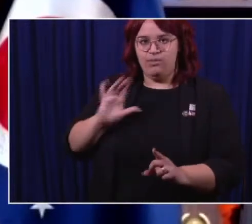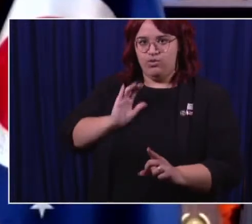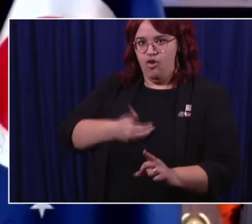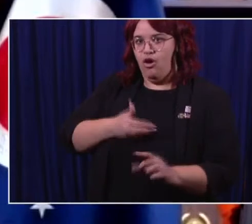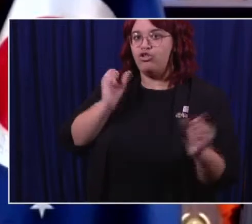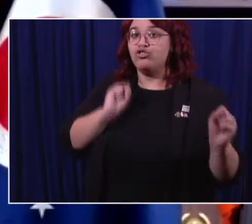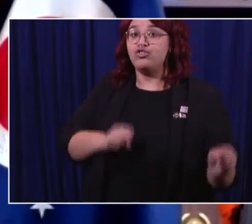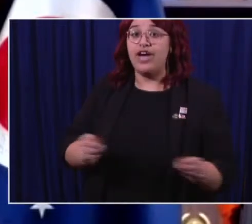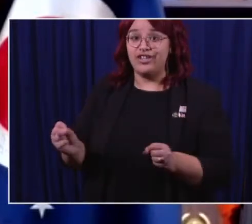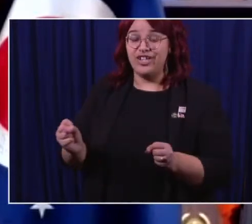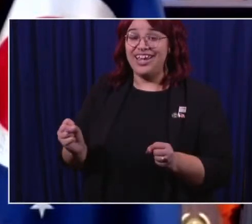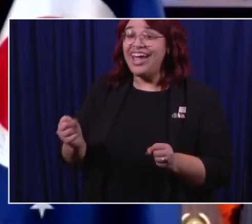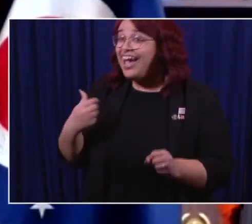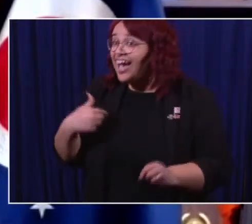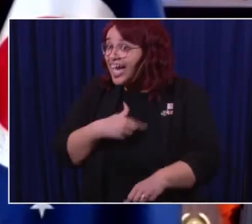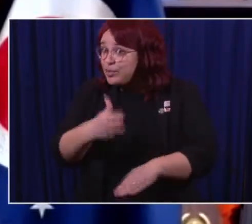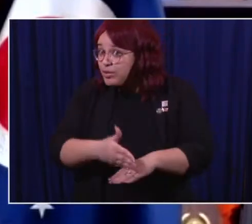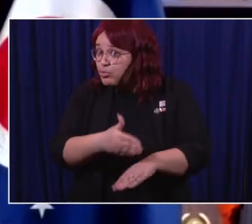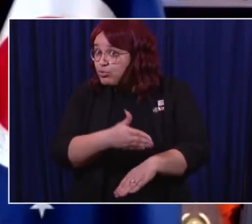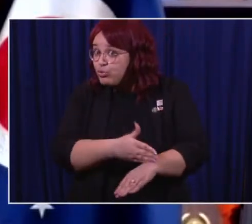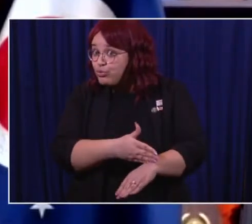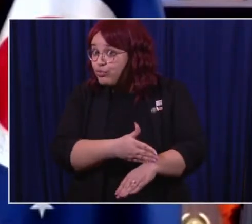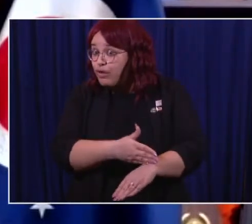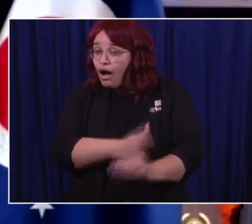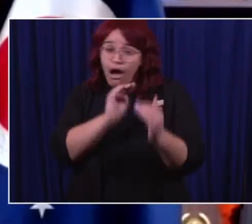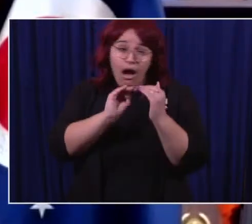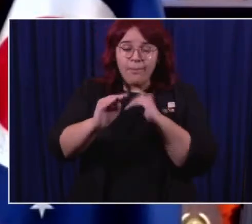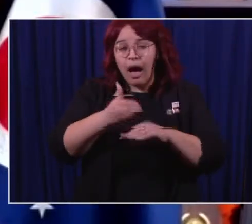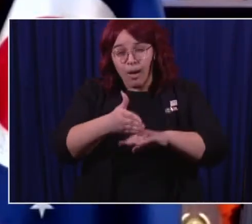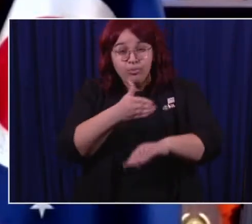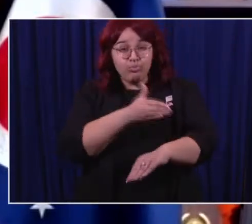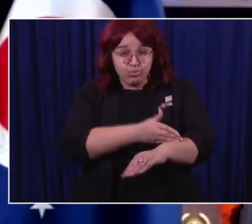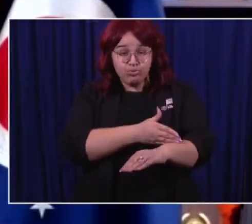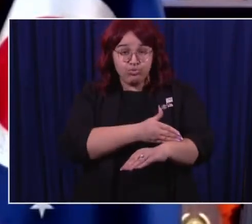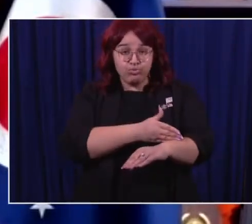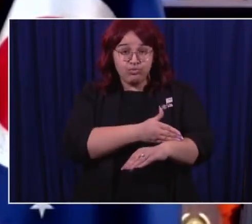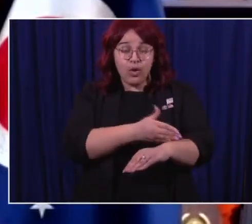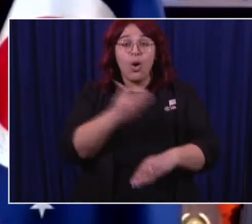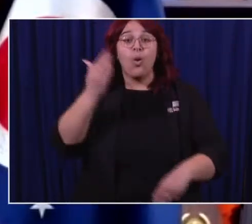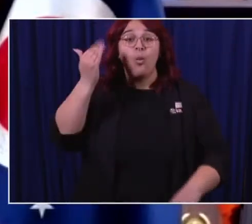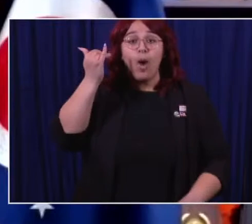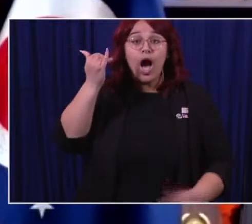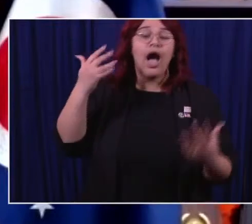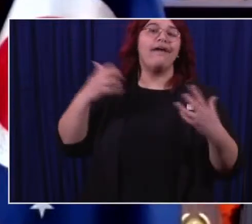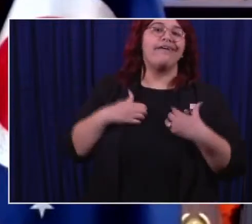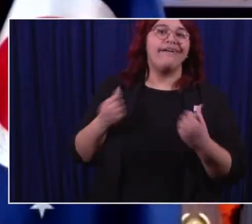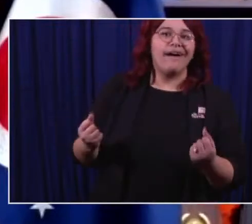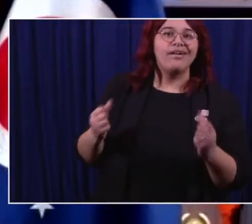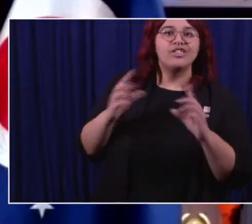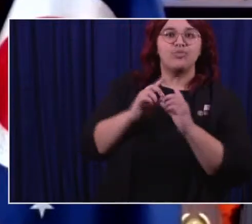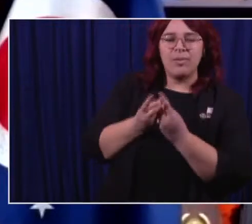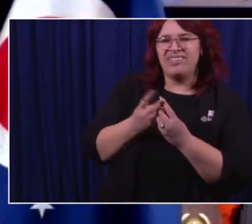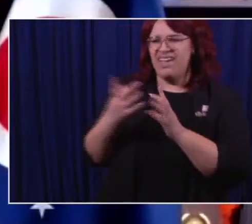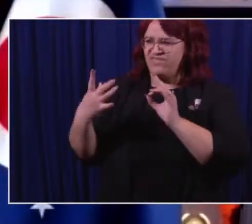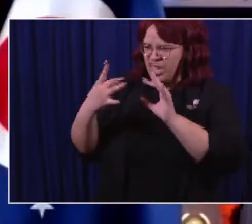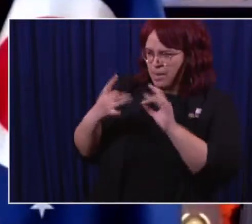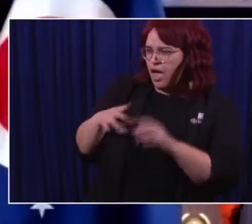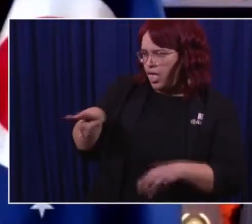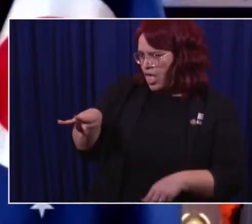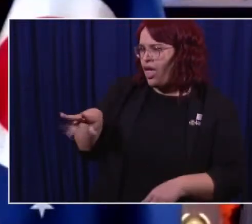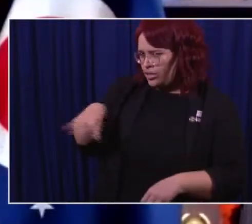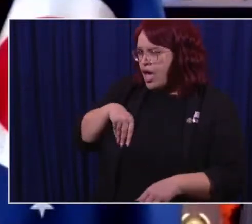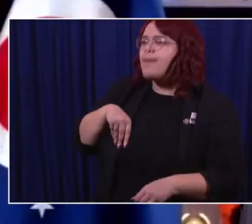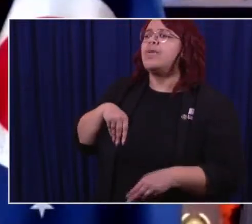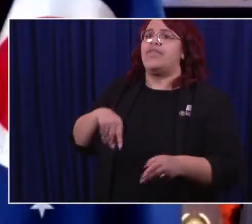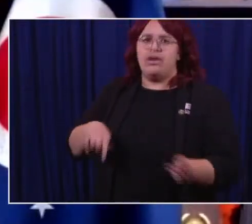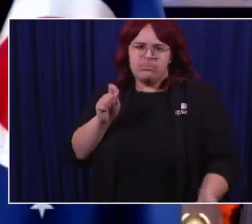keeps getting better because we're listening to the health departments and to the local elected officials who are giving us advice to do the very things